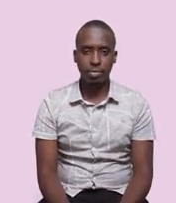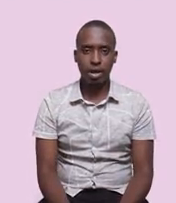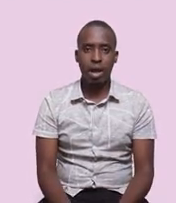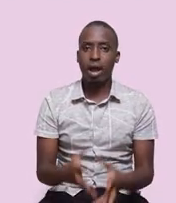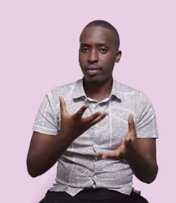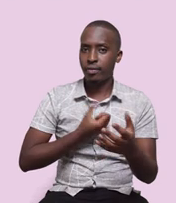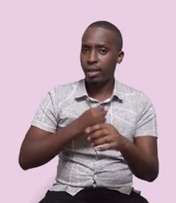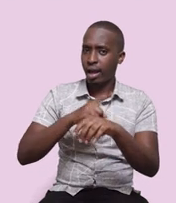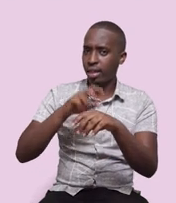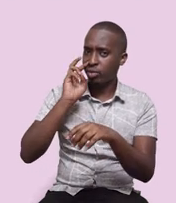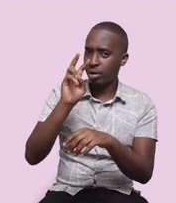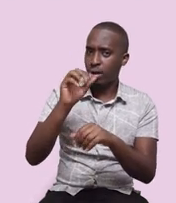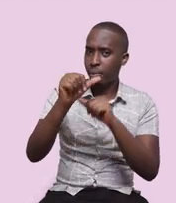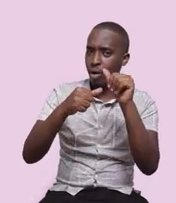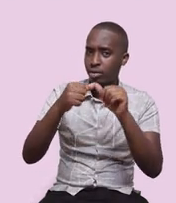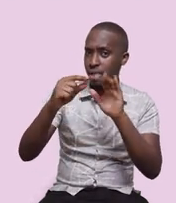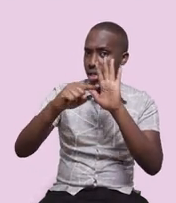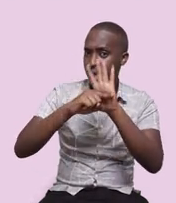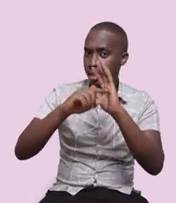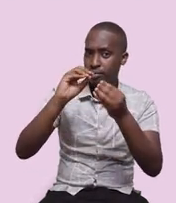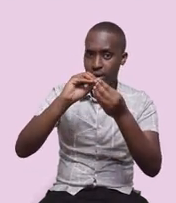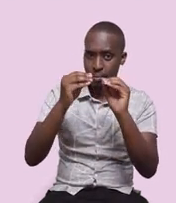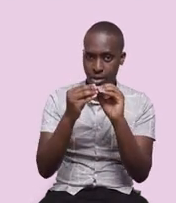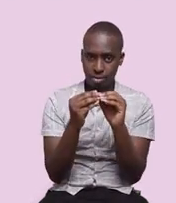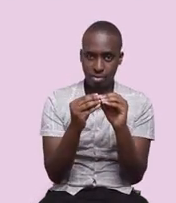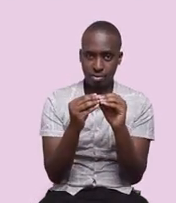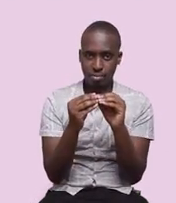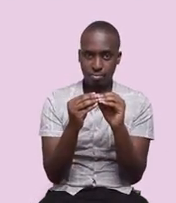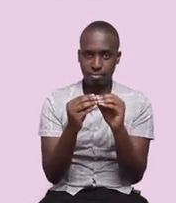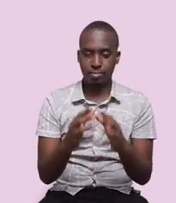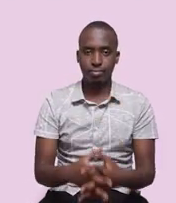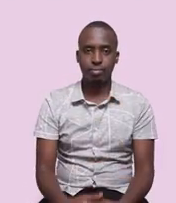Let's take a look at negative numbers.